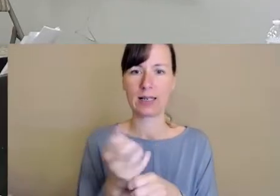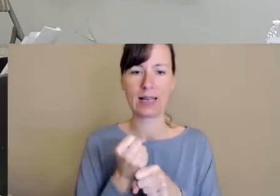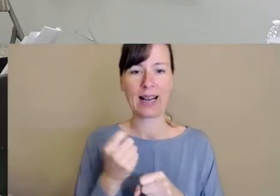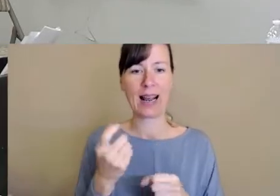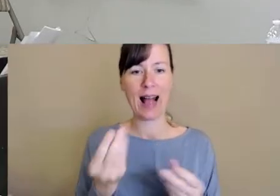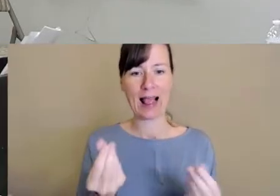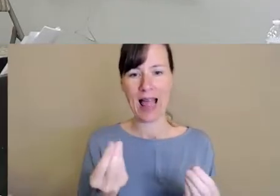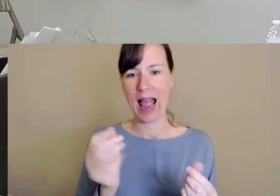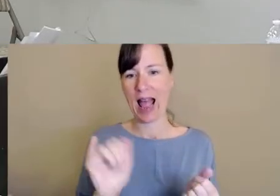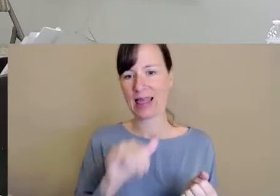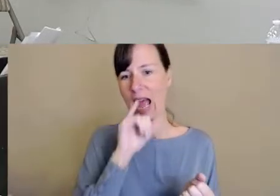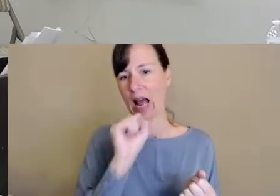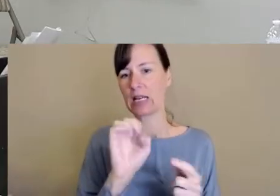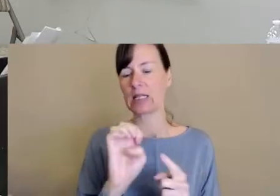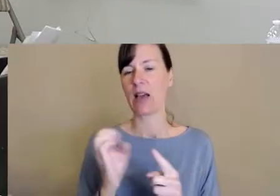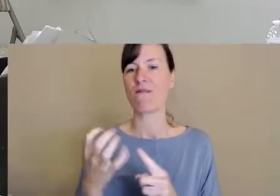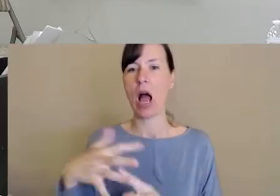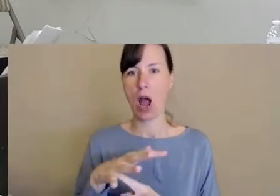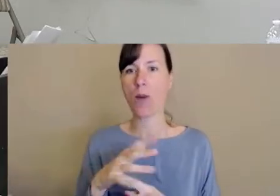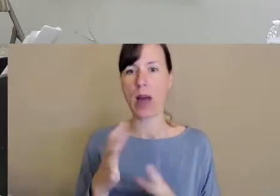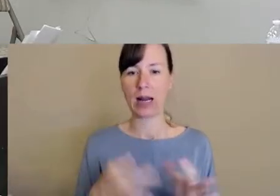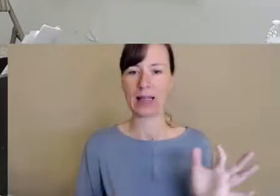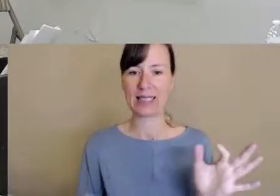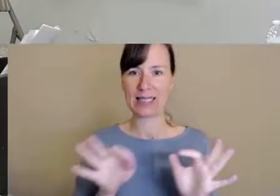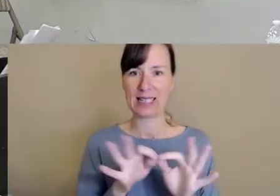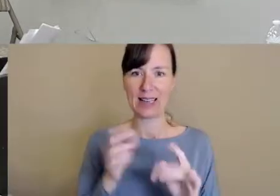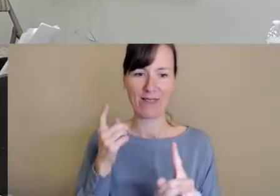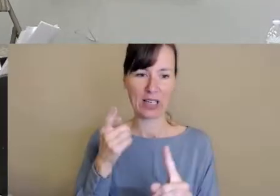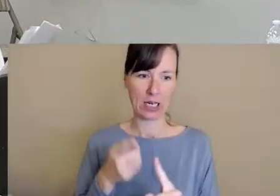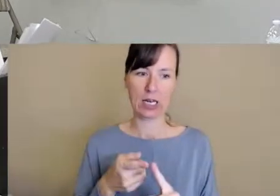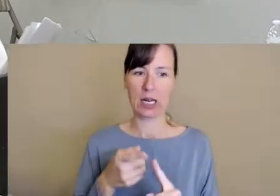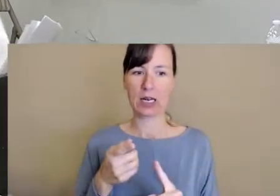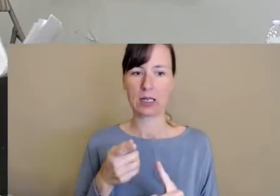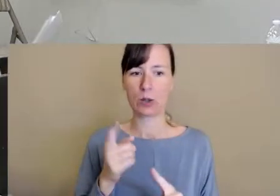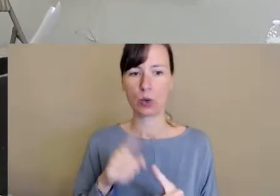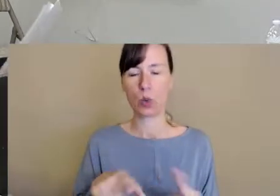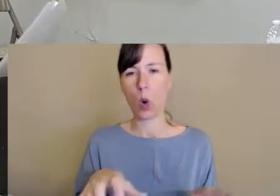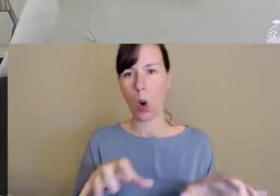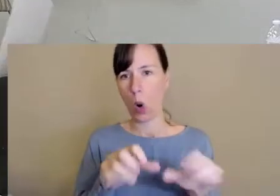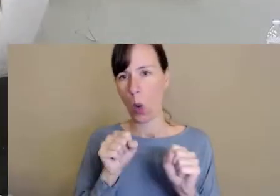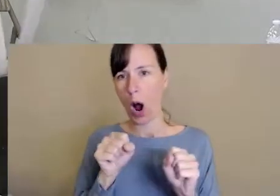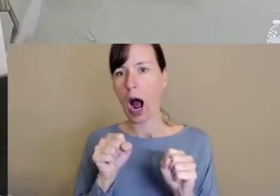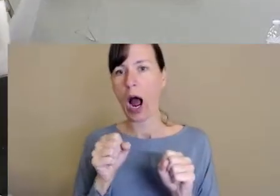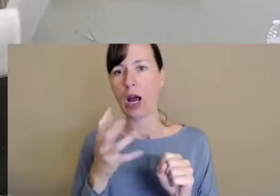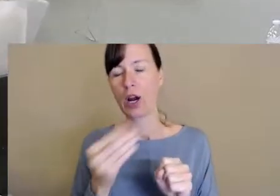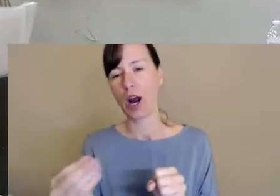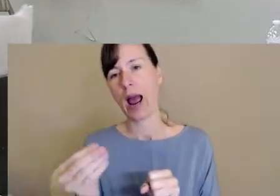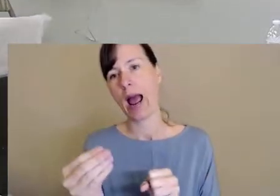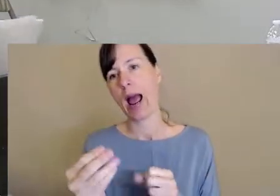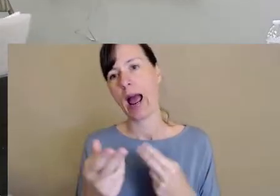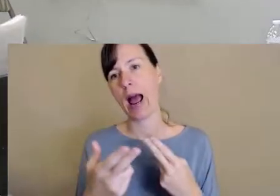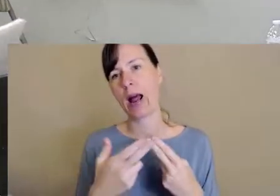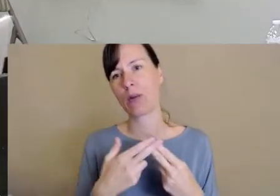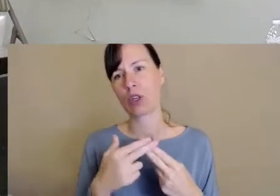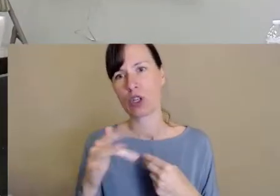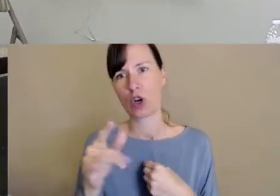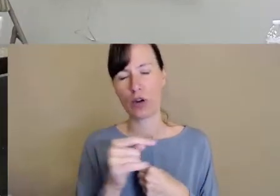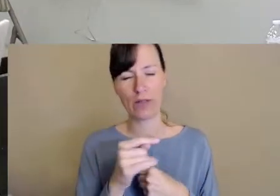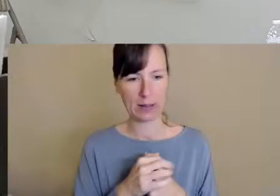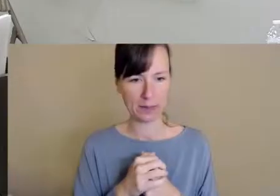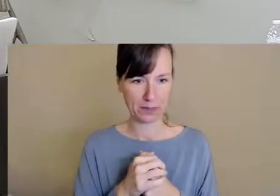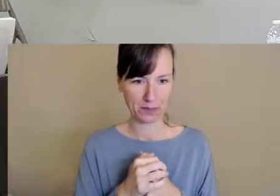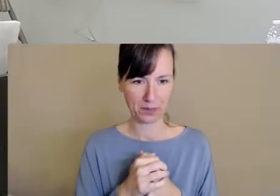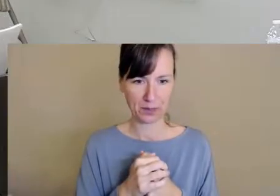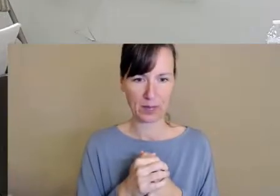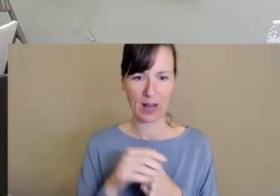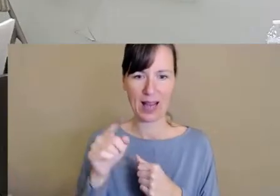it, these environmentally functional green spaces. The other thing that we talk about, the various ways we love